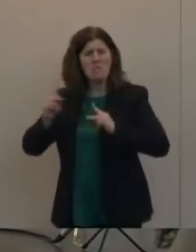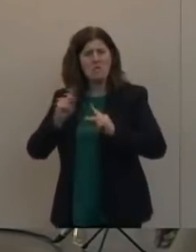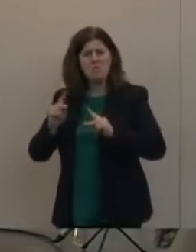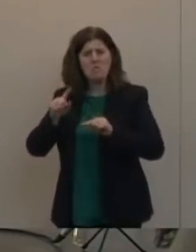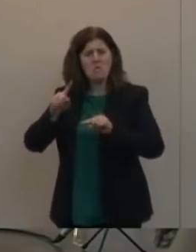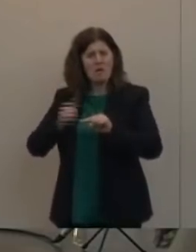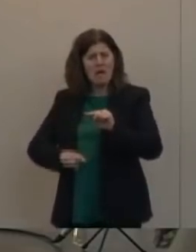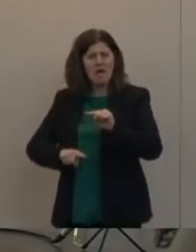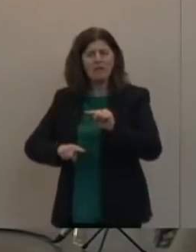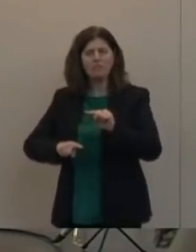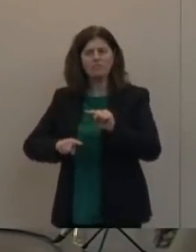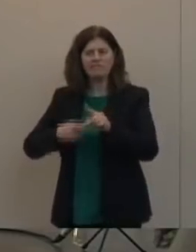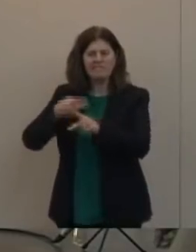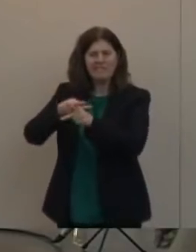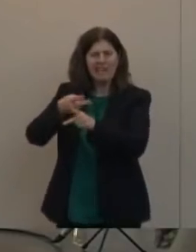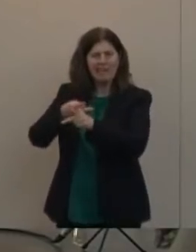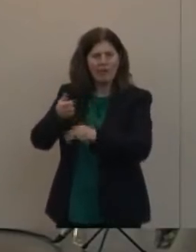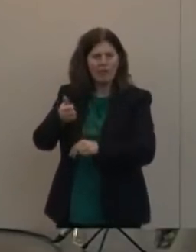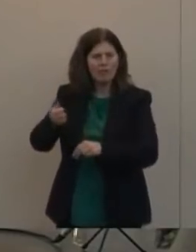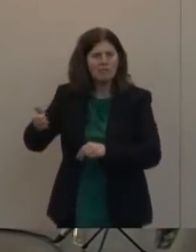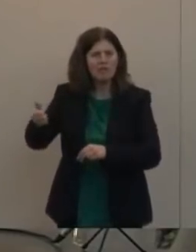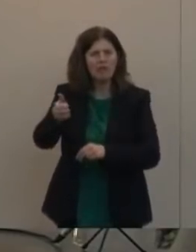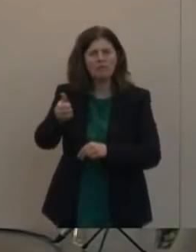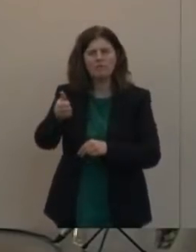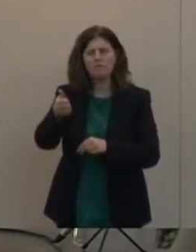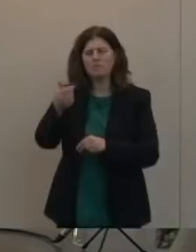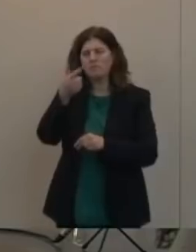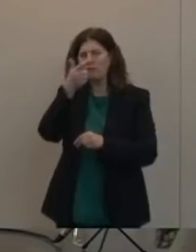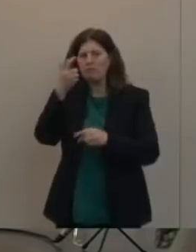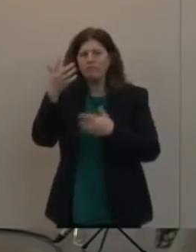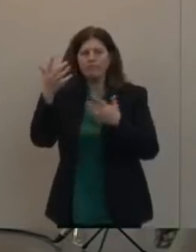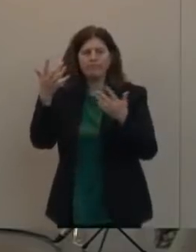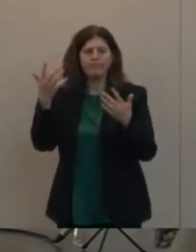unable to take care of themselves because of